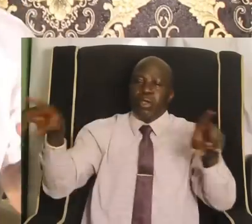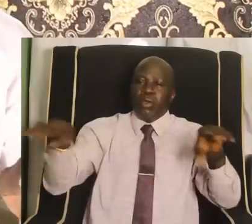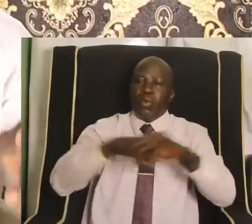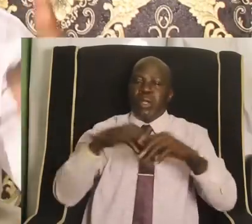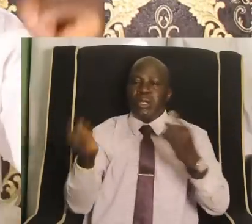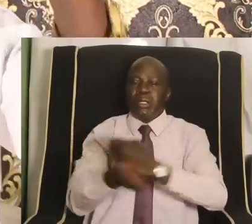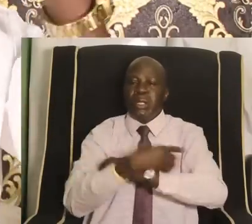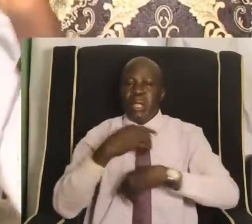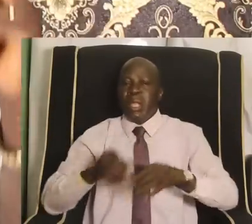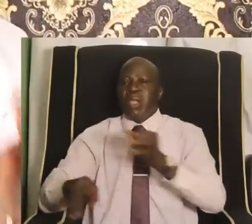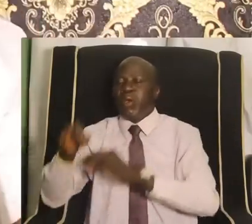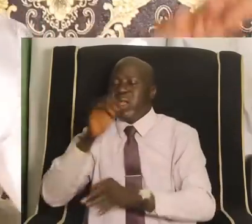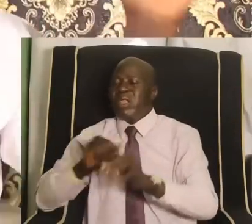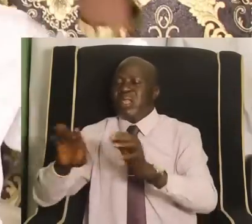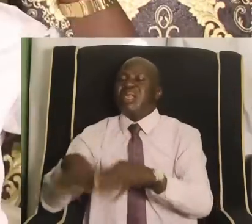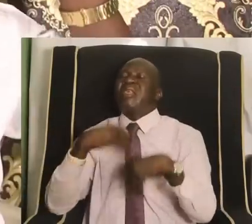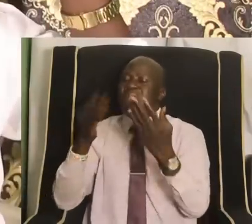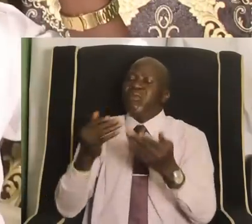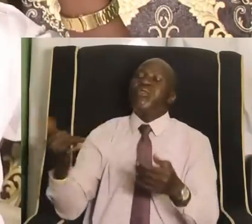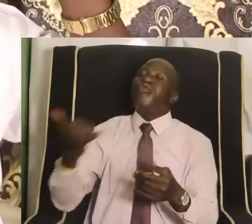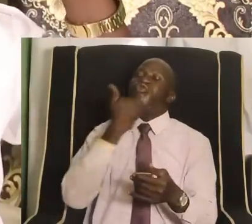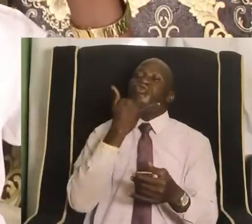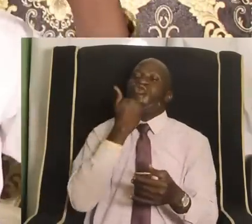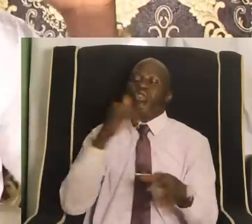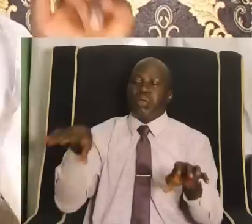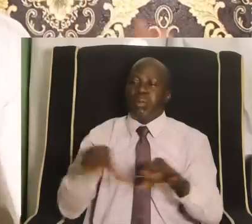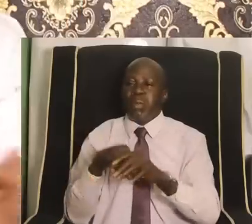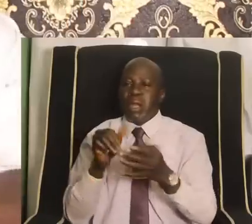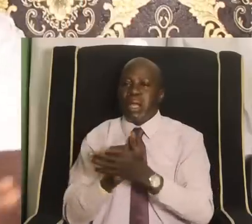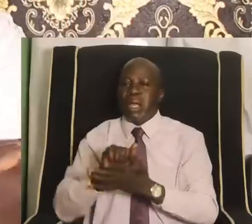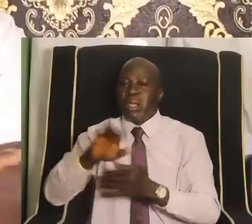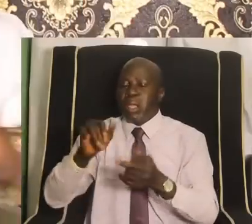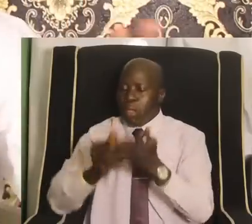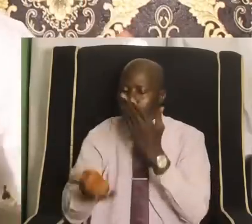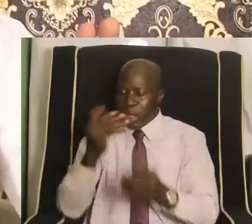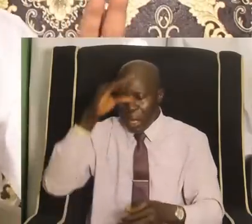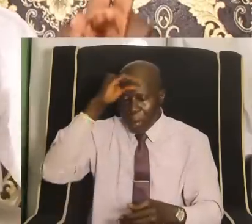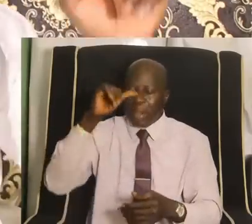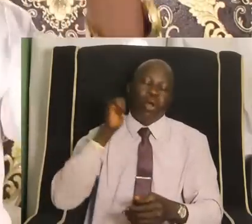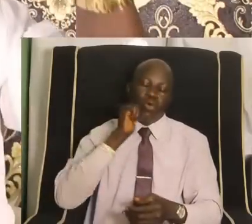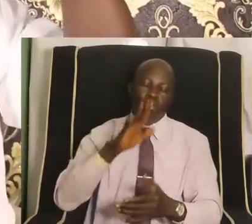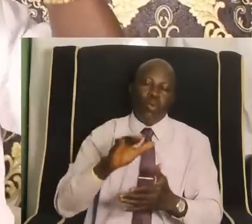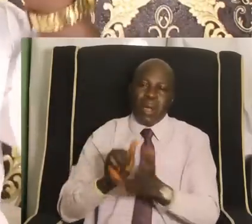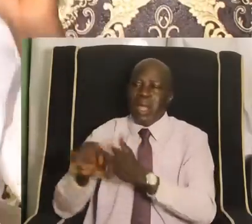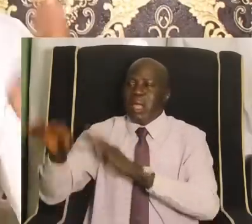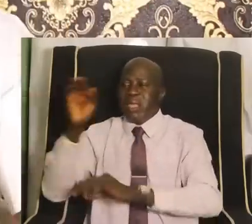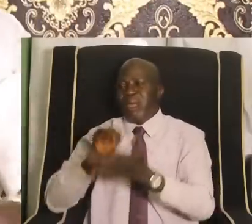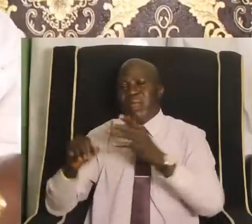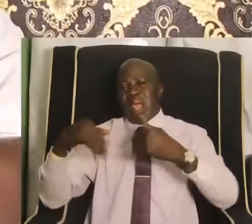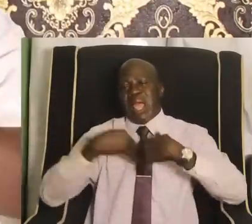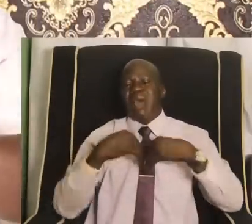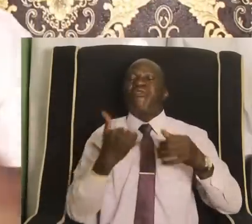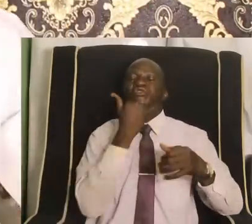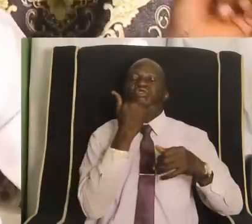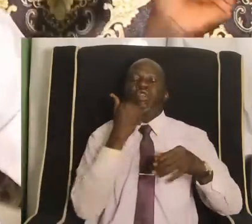of marriage. Once you can have wrong marriage, whether you are a man or woman. Once they can get